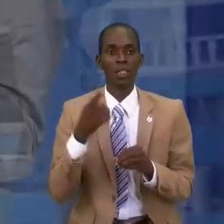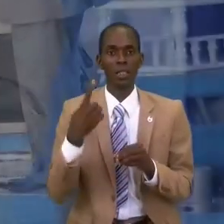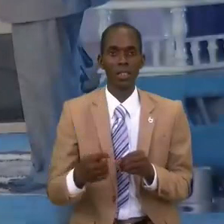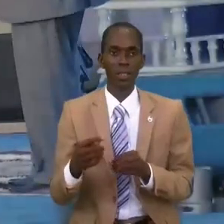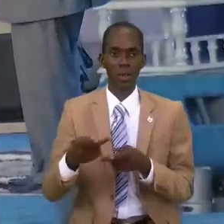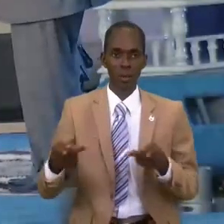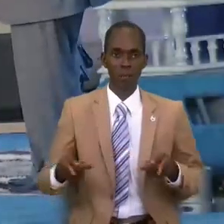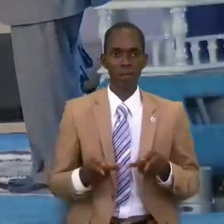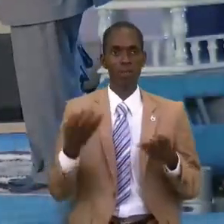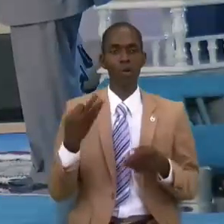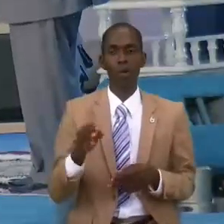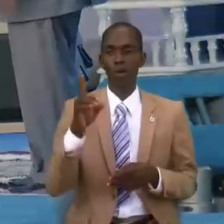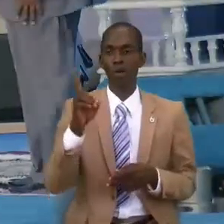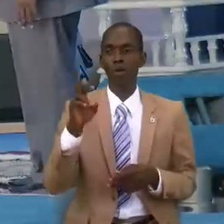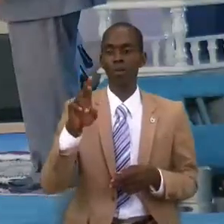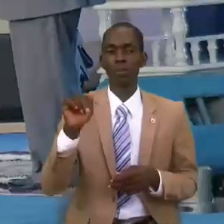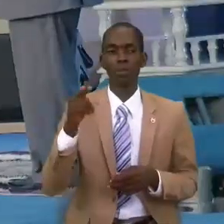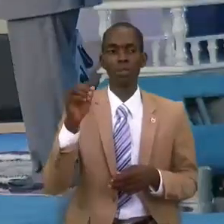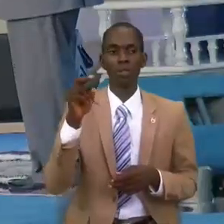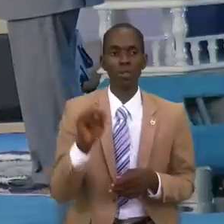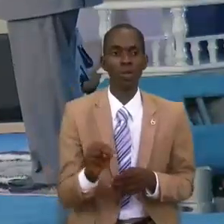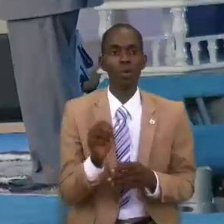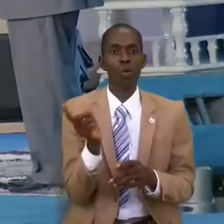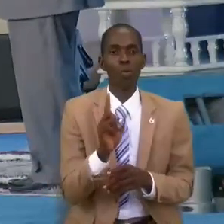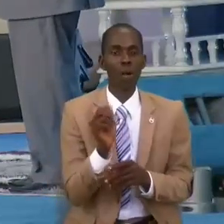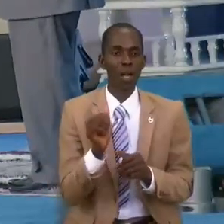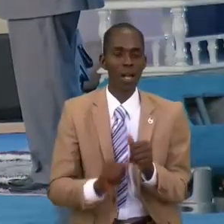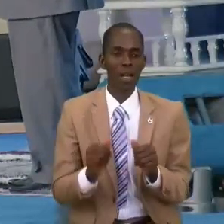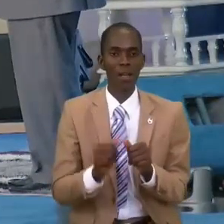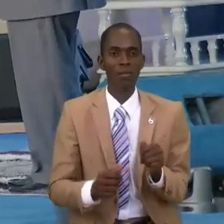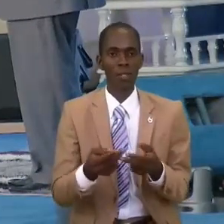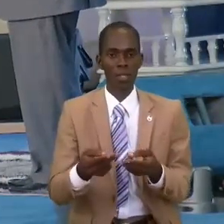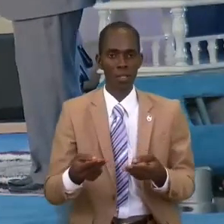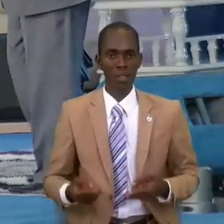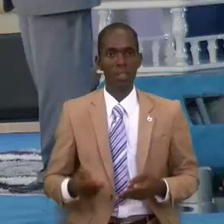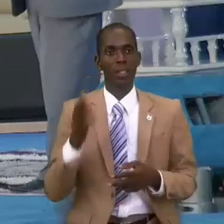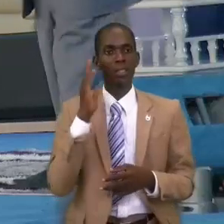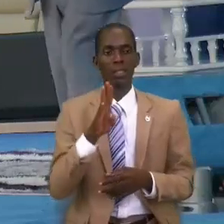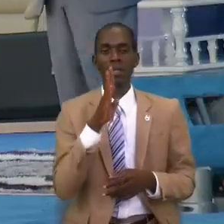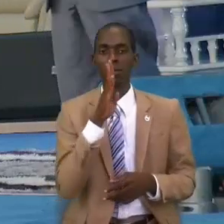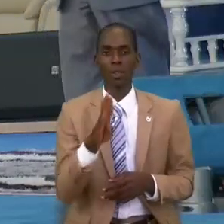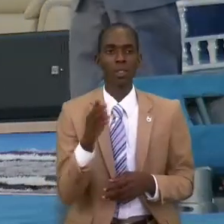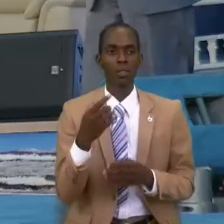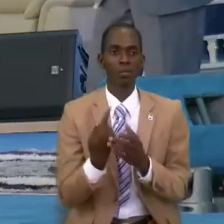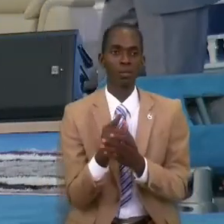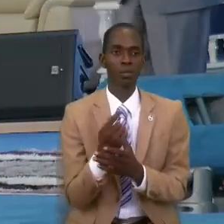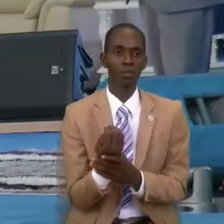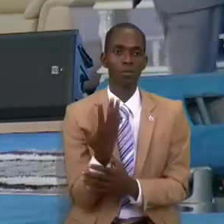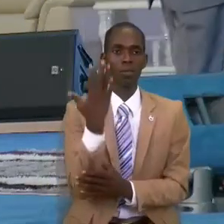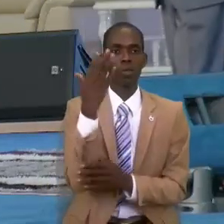lay shall be grass with reeds and rushes. And then in